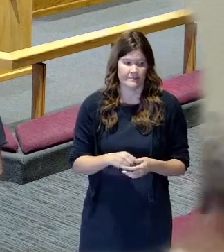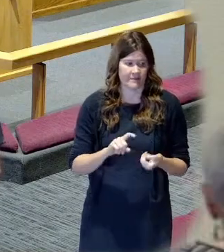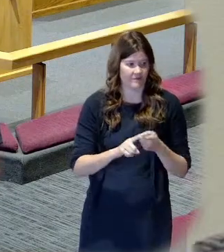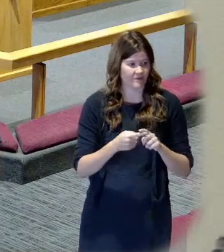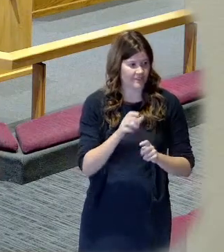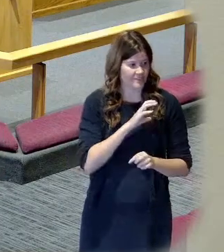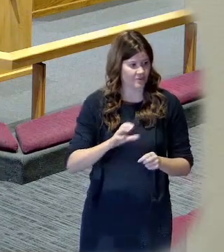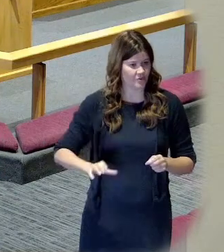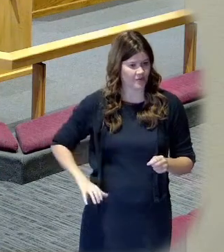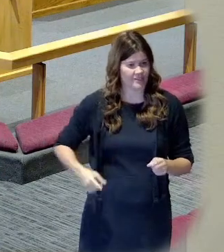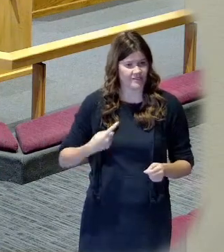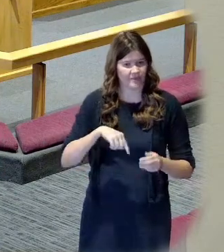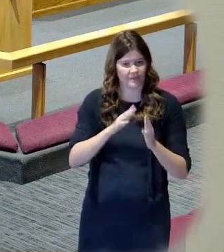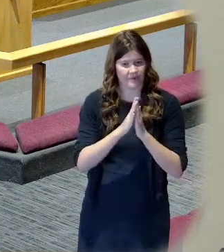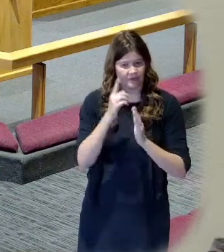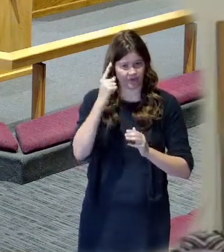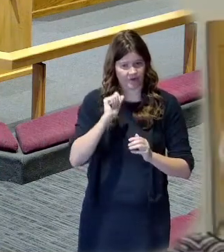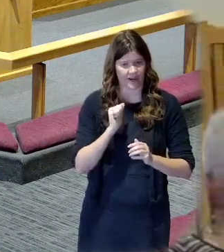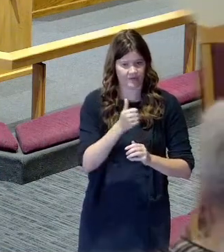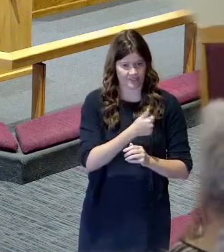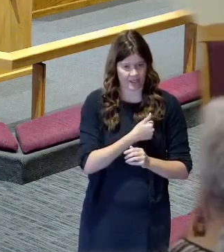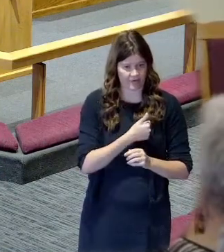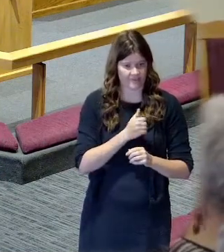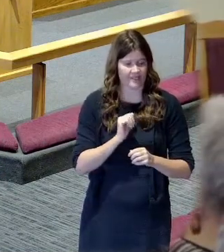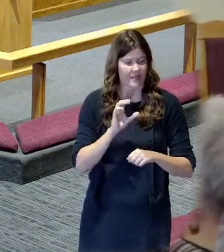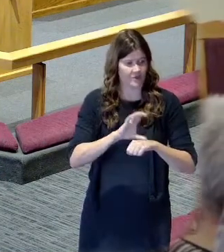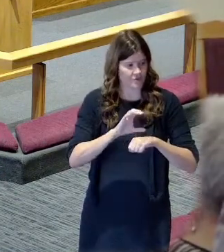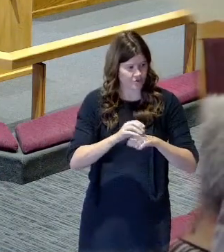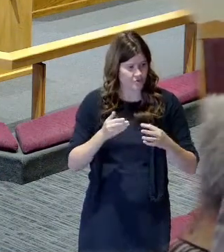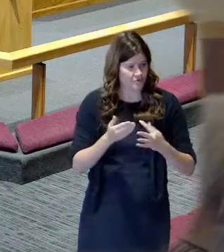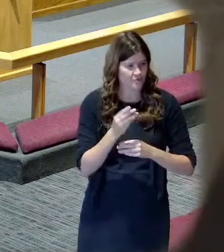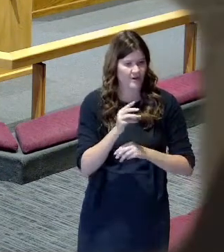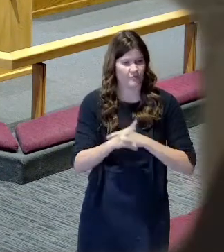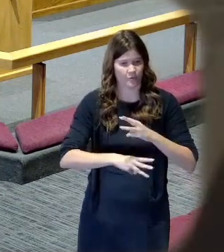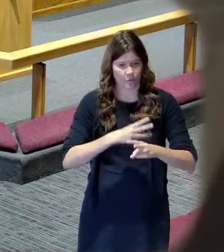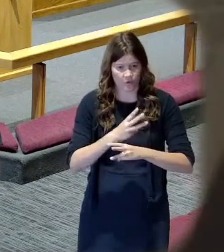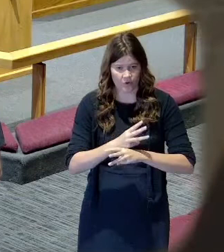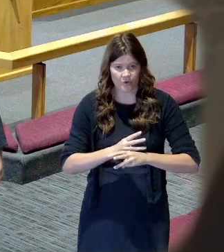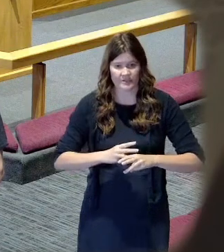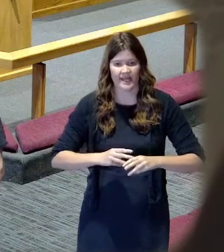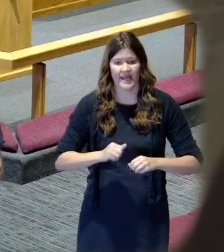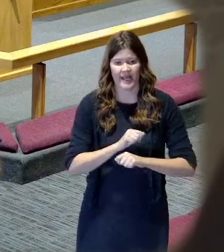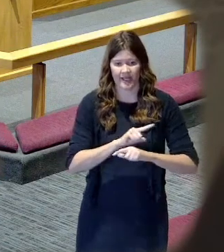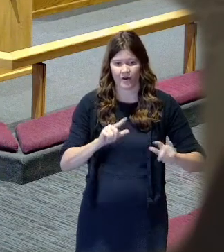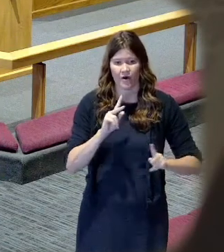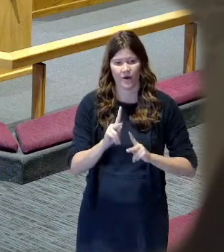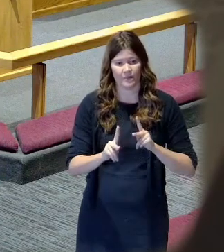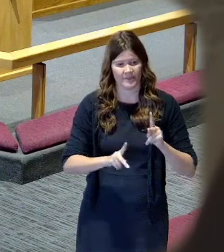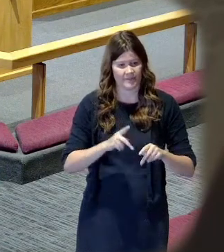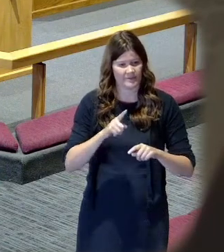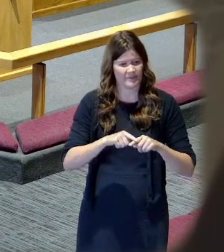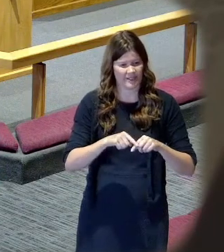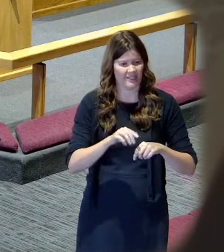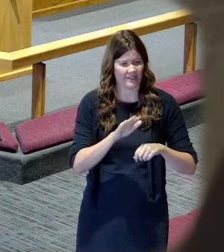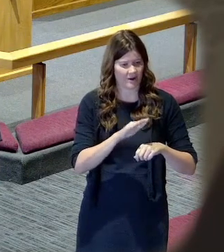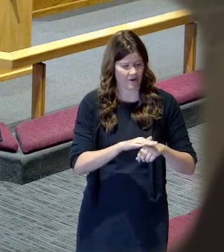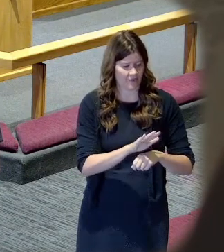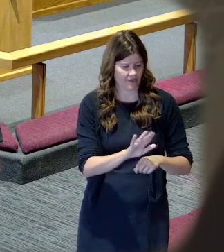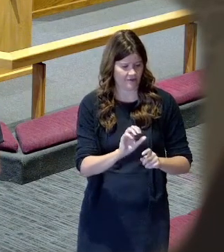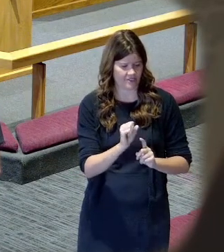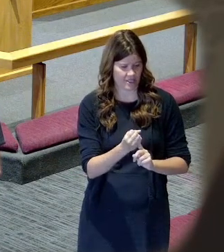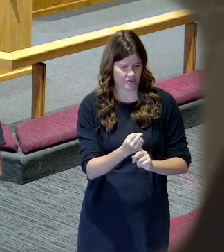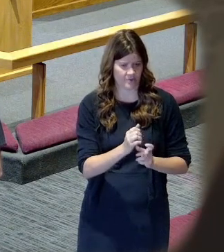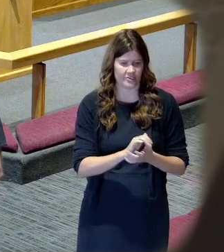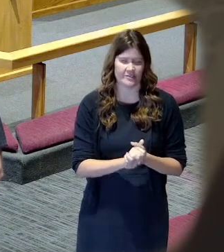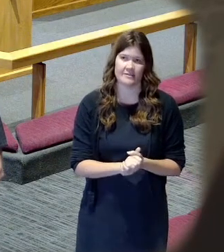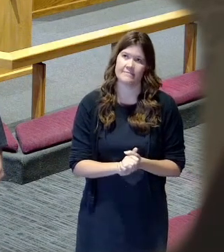Friends in Christ, let us pray for ourselves, for the church around the world, and for all people in their various circumstances. As